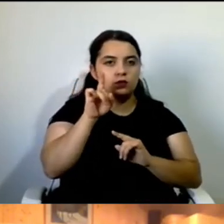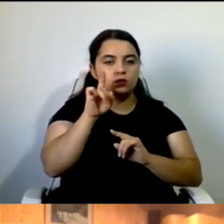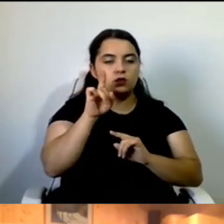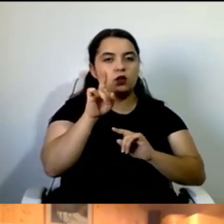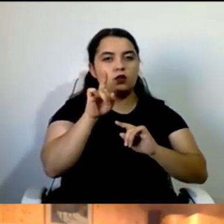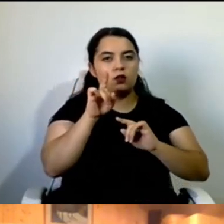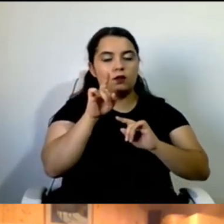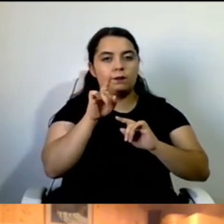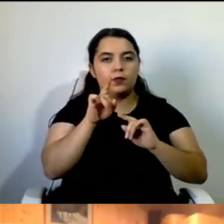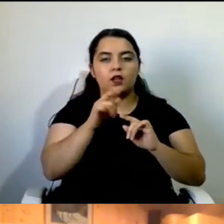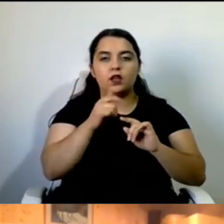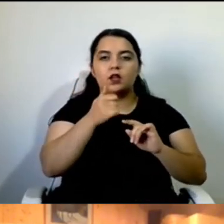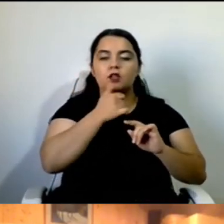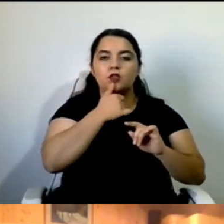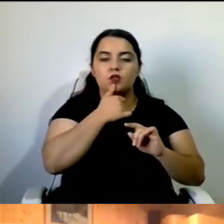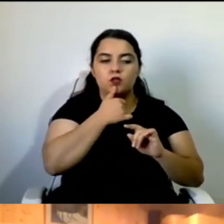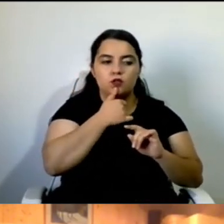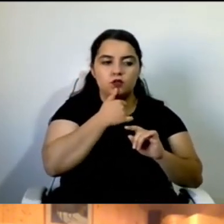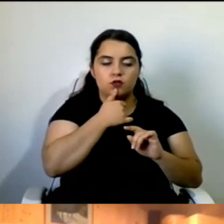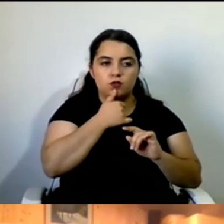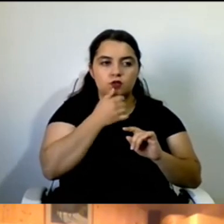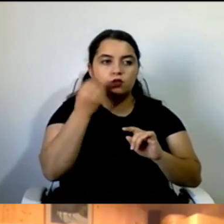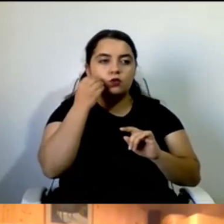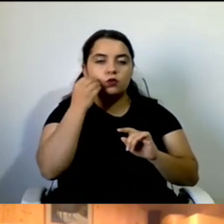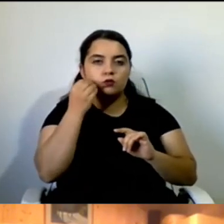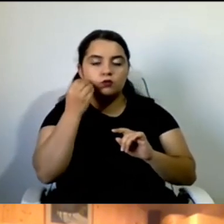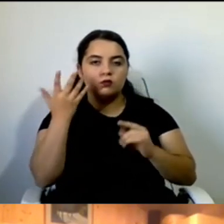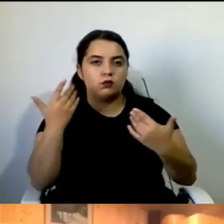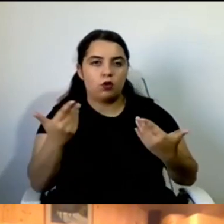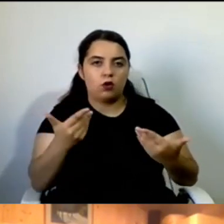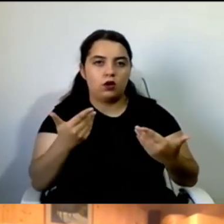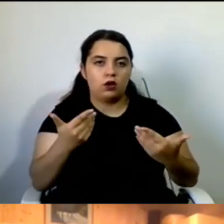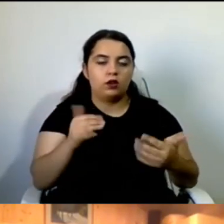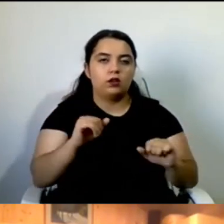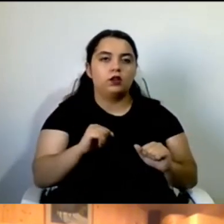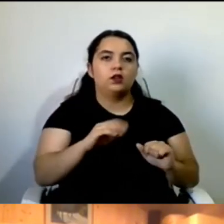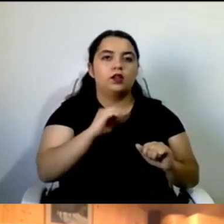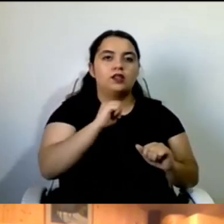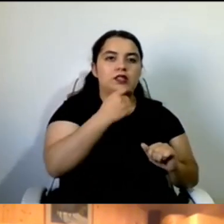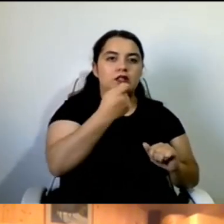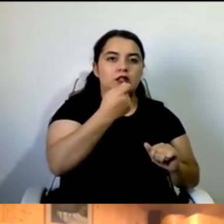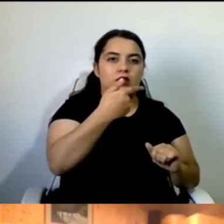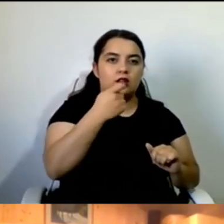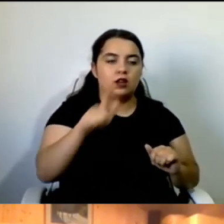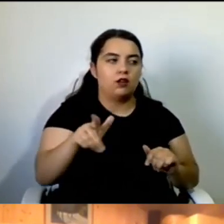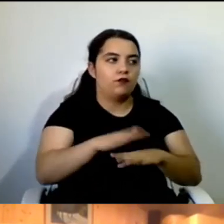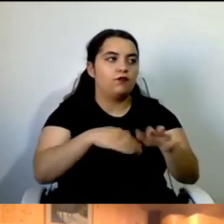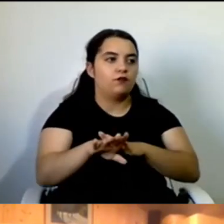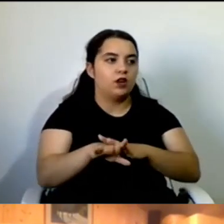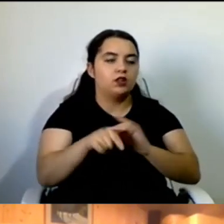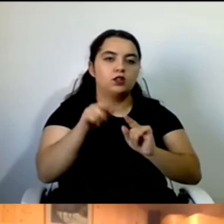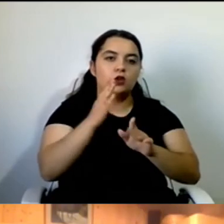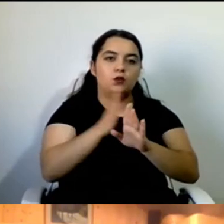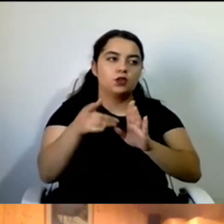will start the same process and do an analysis and come up with a proposal in